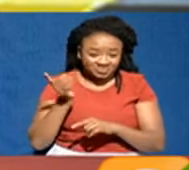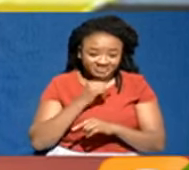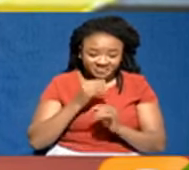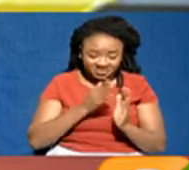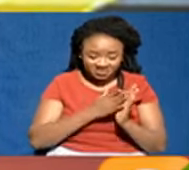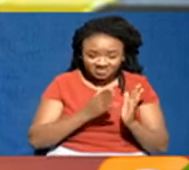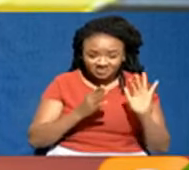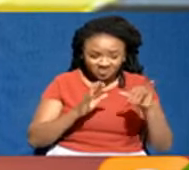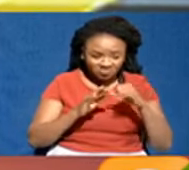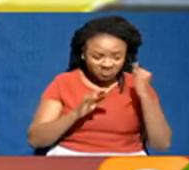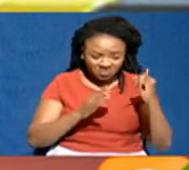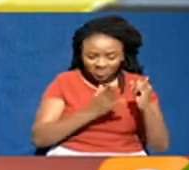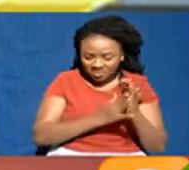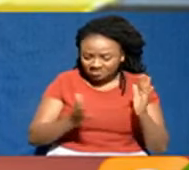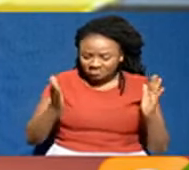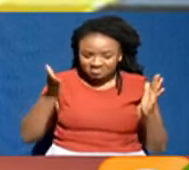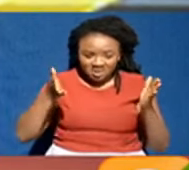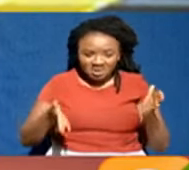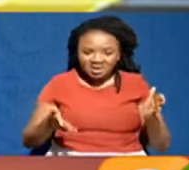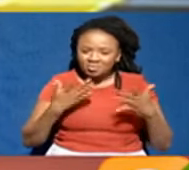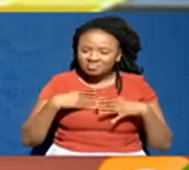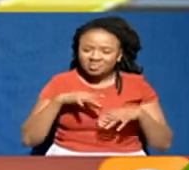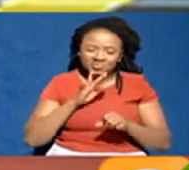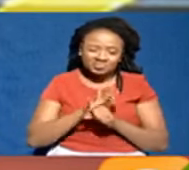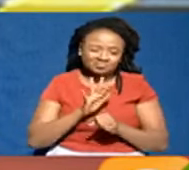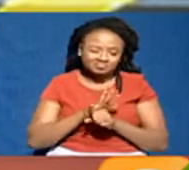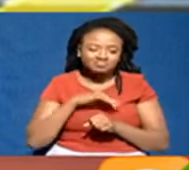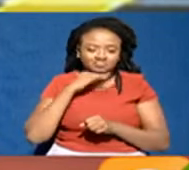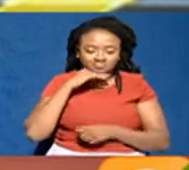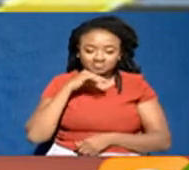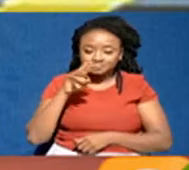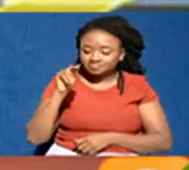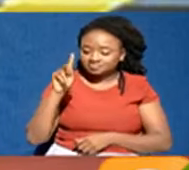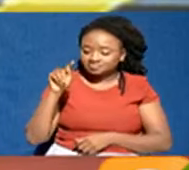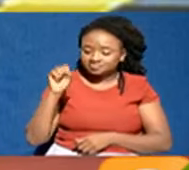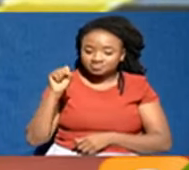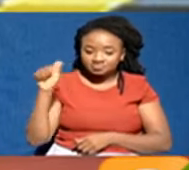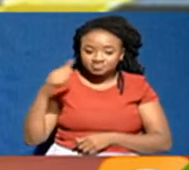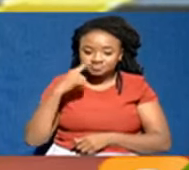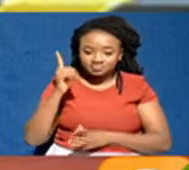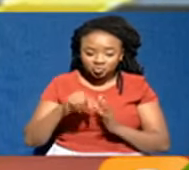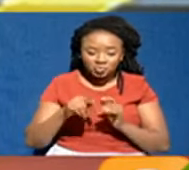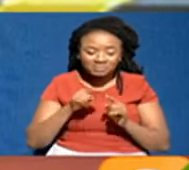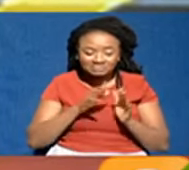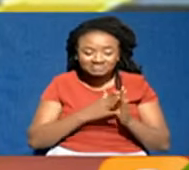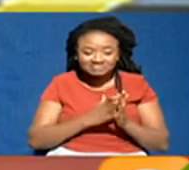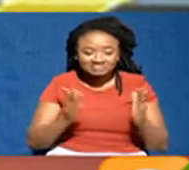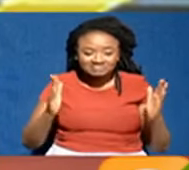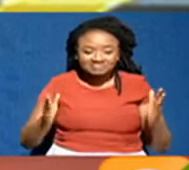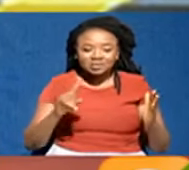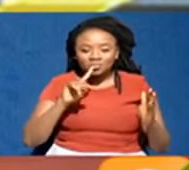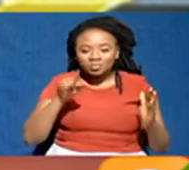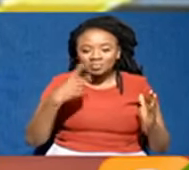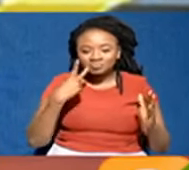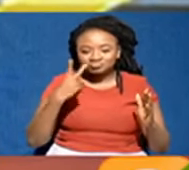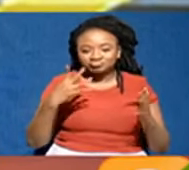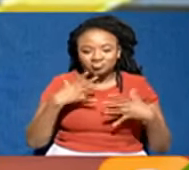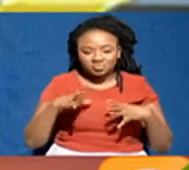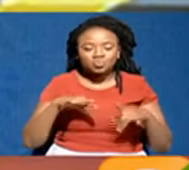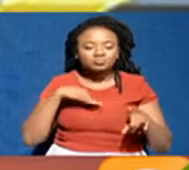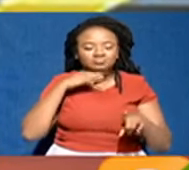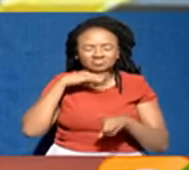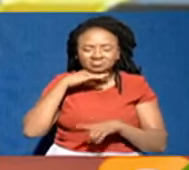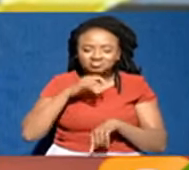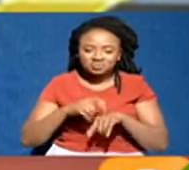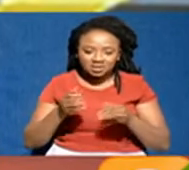the year. The National Transport and Safety Authority, or NTSA, has said over 1,200 lives were lost in